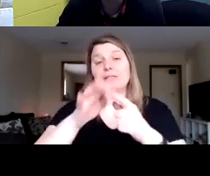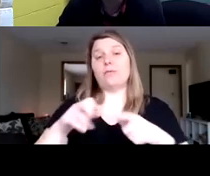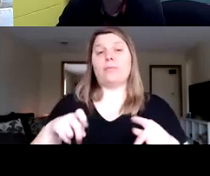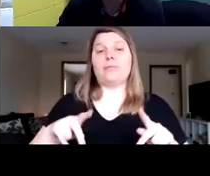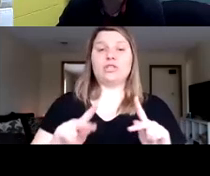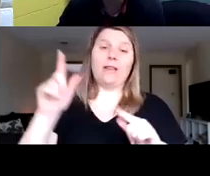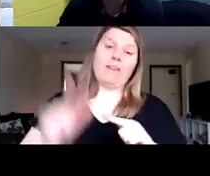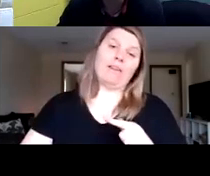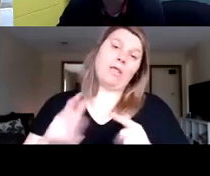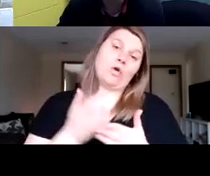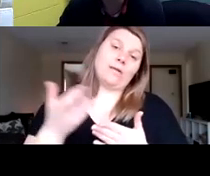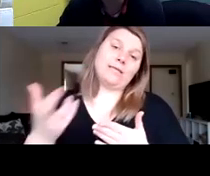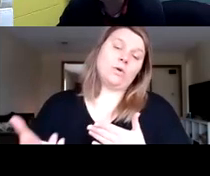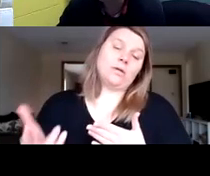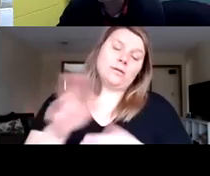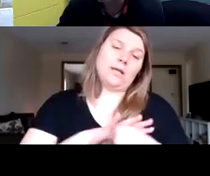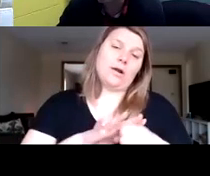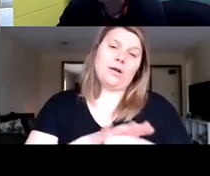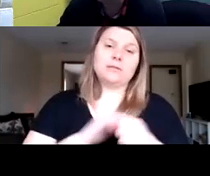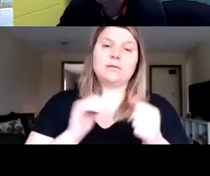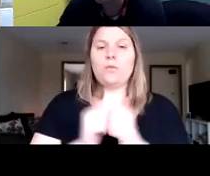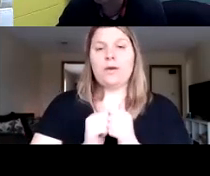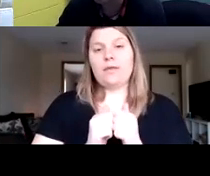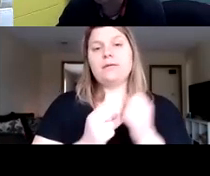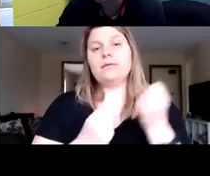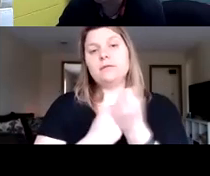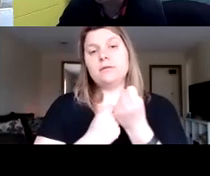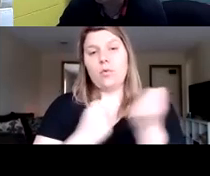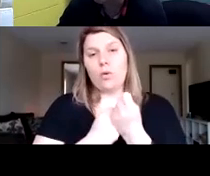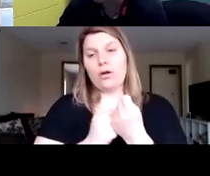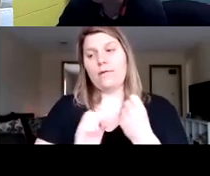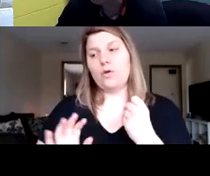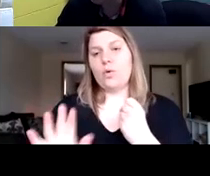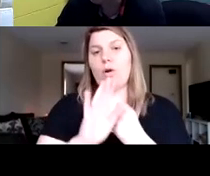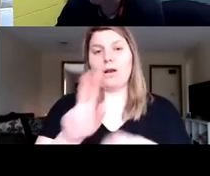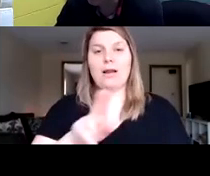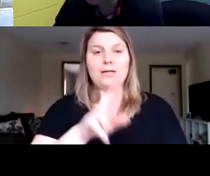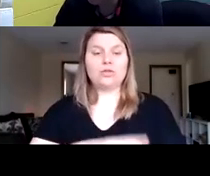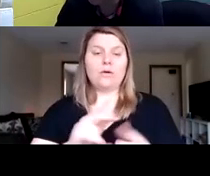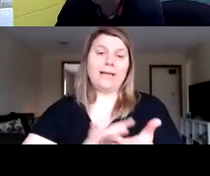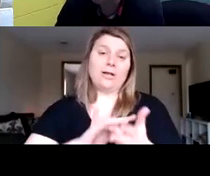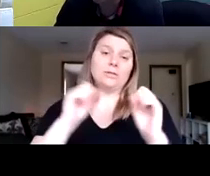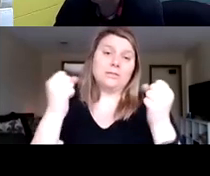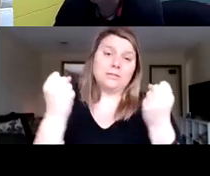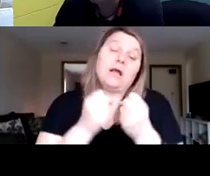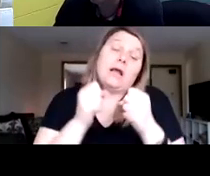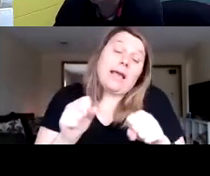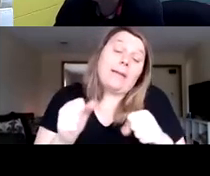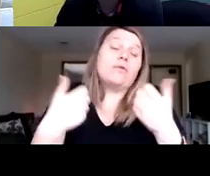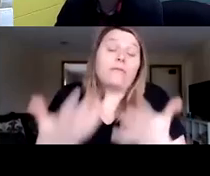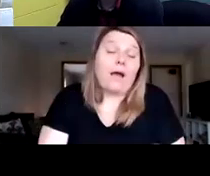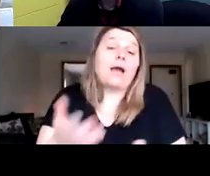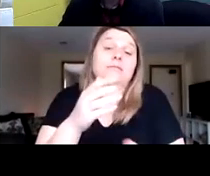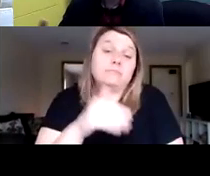areas with support of your National Medical Society can provide clinical